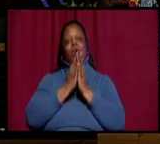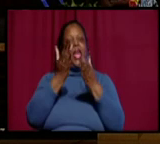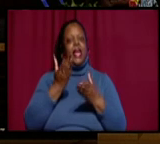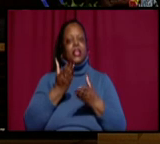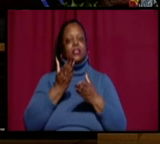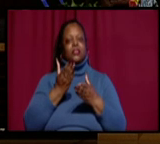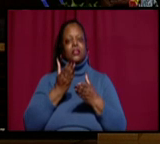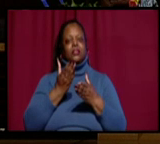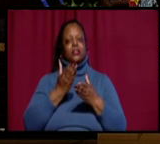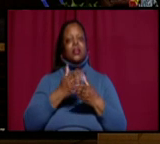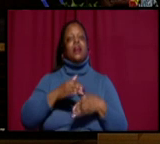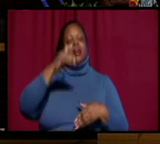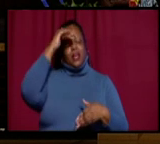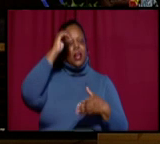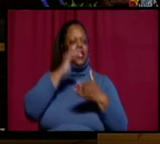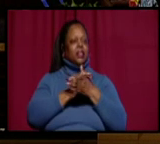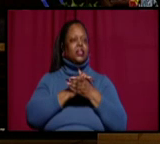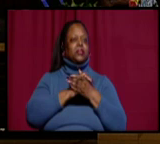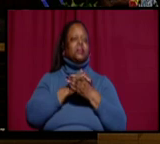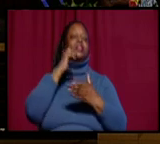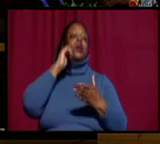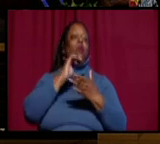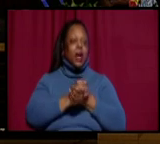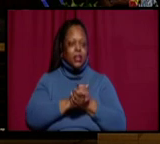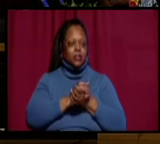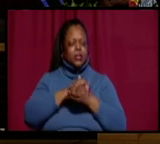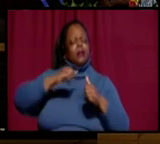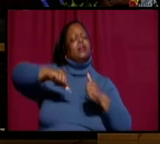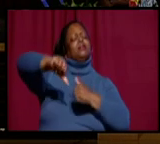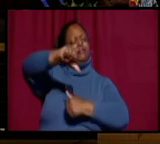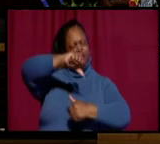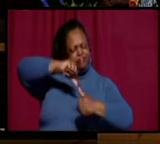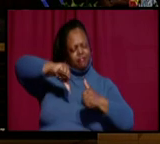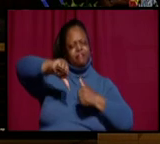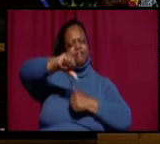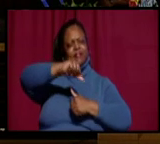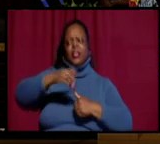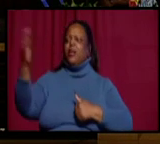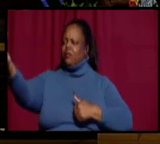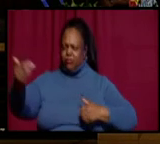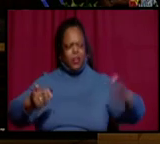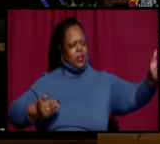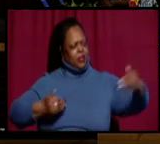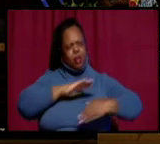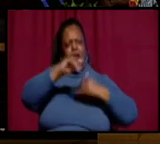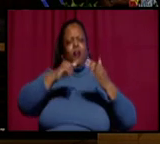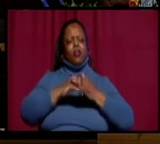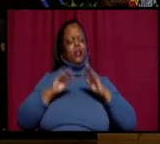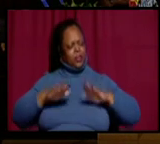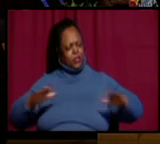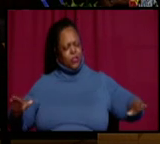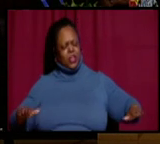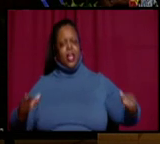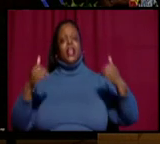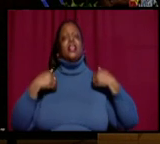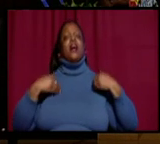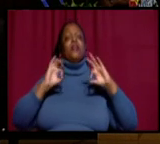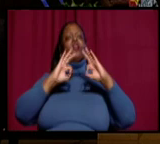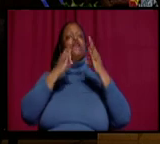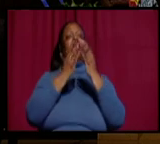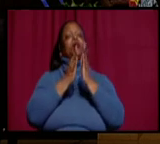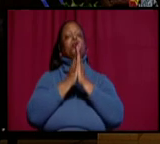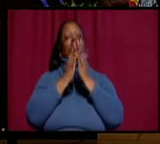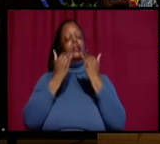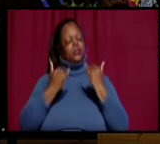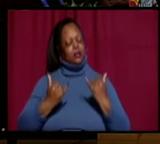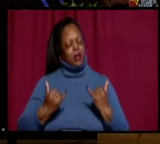would, husbands, get your wives. Wives, get your husbands. Get the children and gather in and let's have family prayer